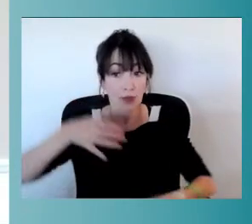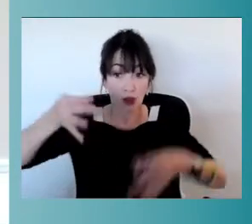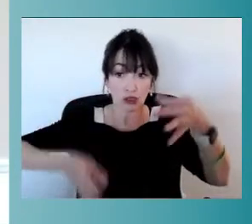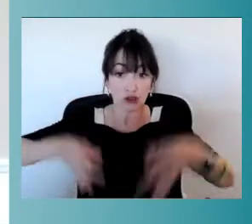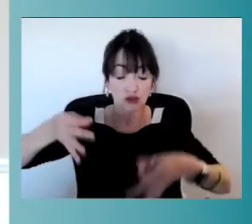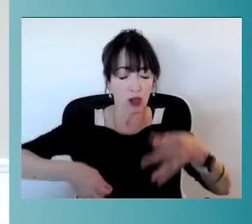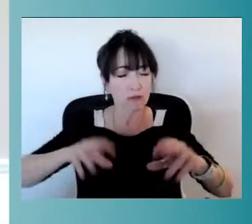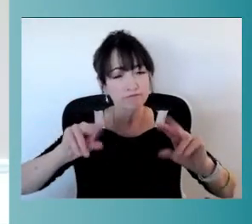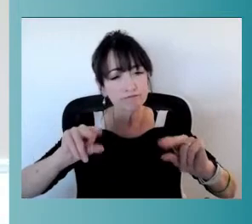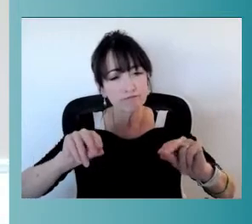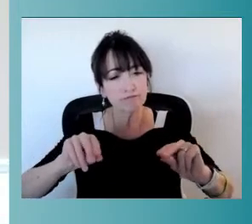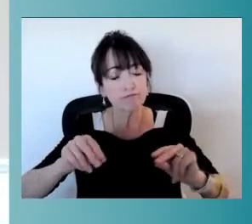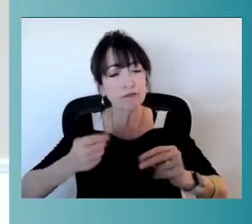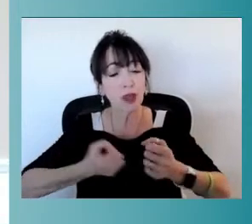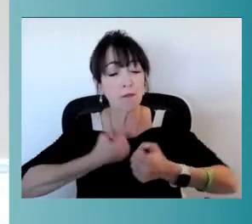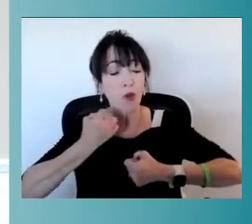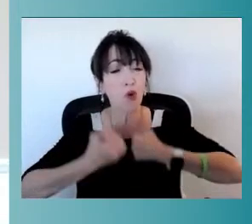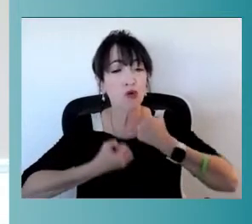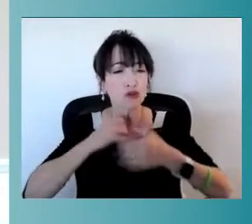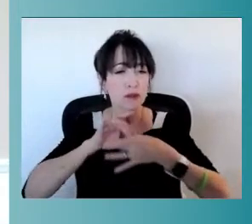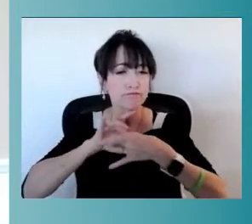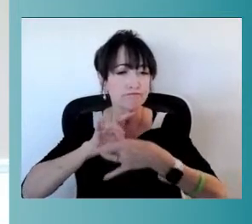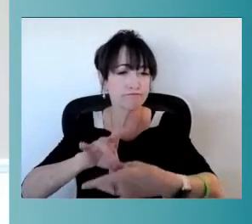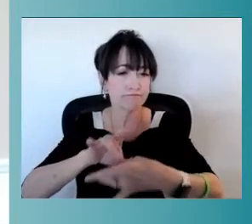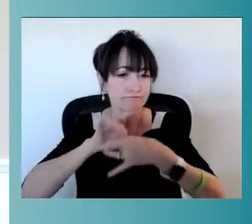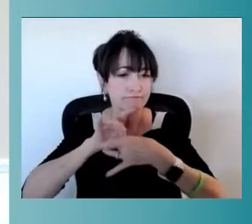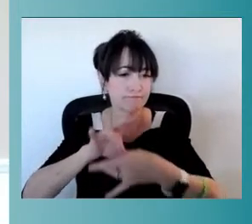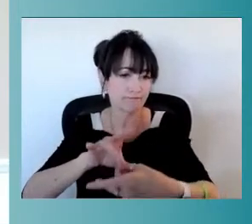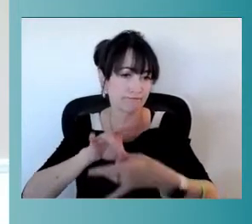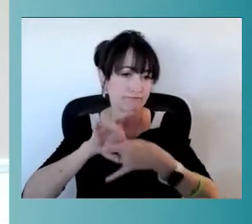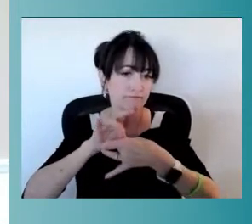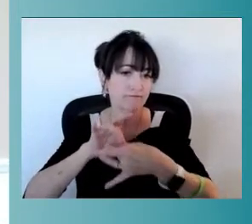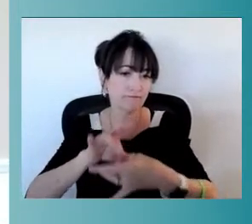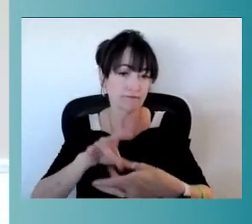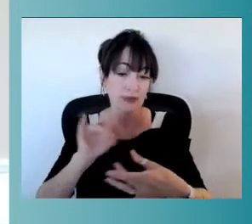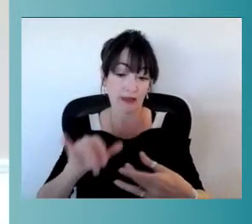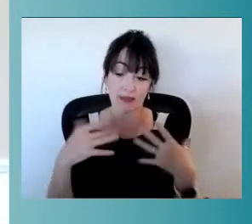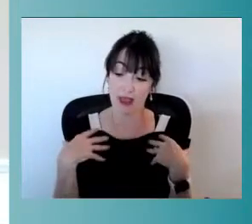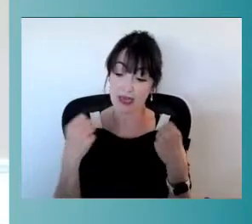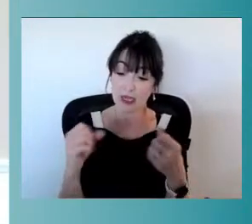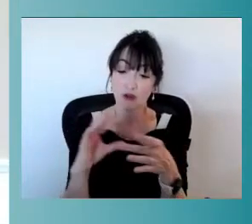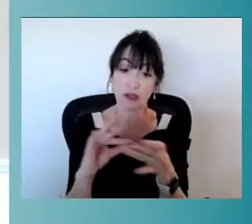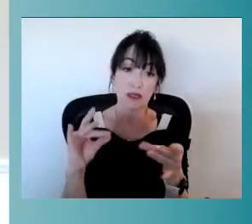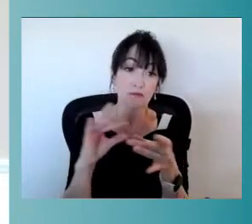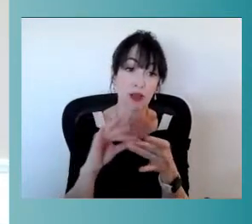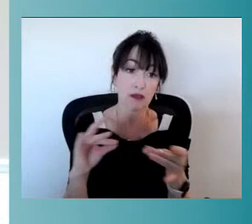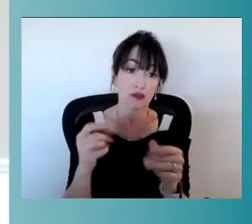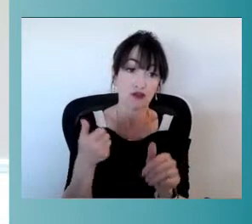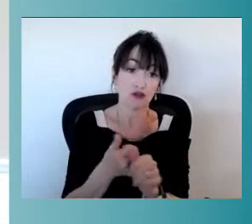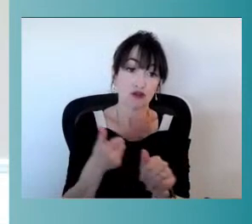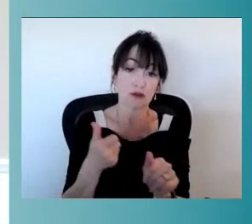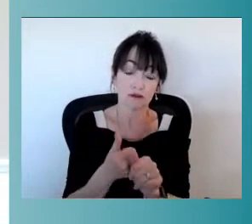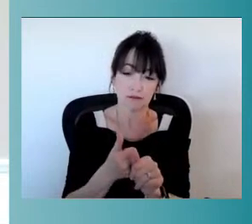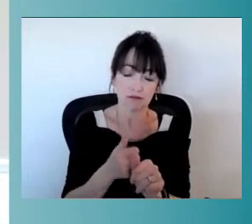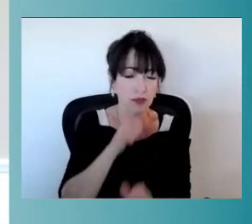emotionally connecting, and communicating that incredibly healing message of, you're not